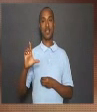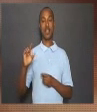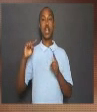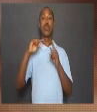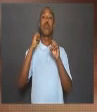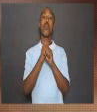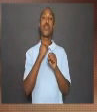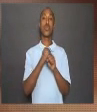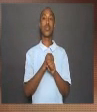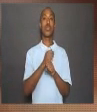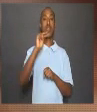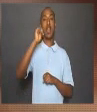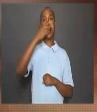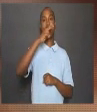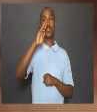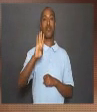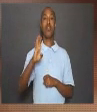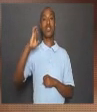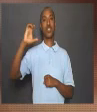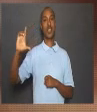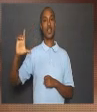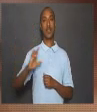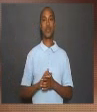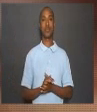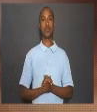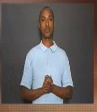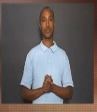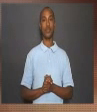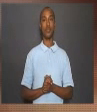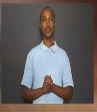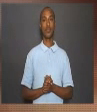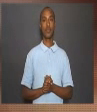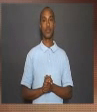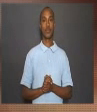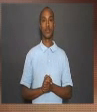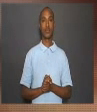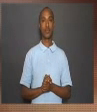to produce ammonium chloride.